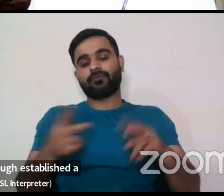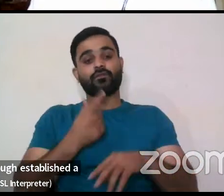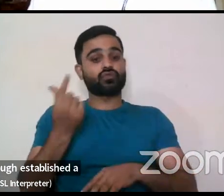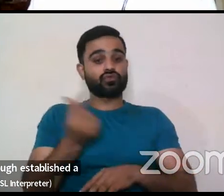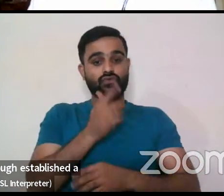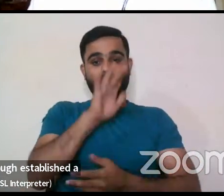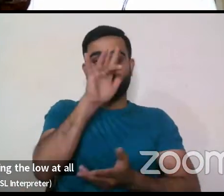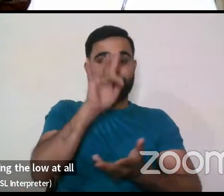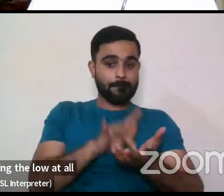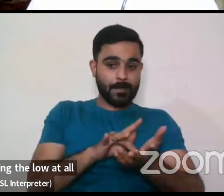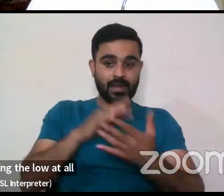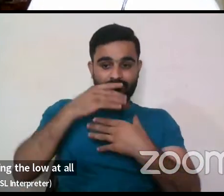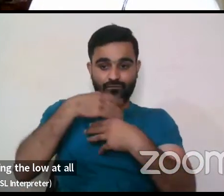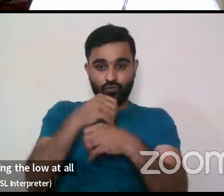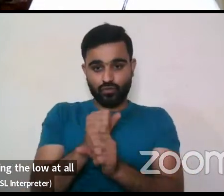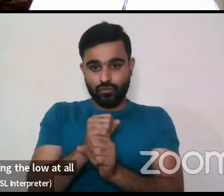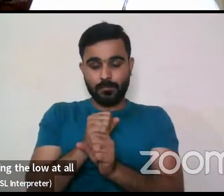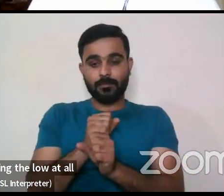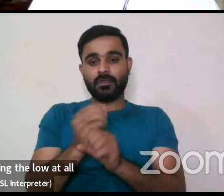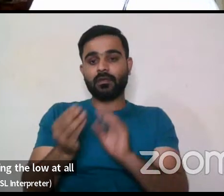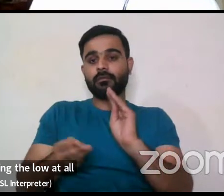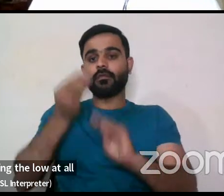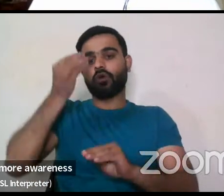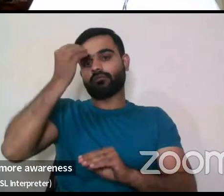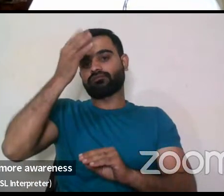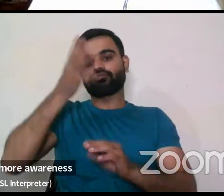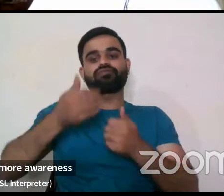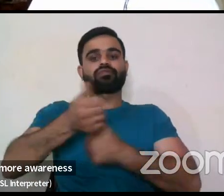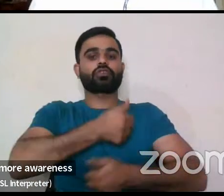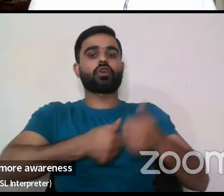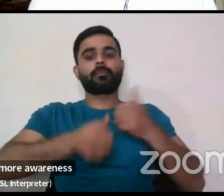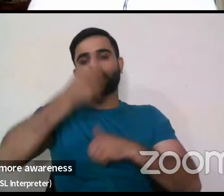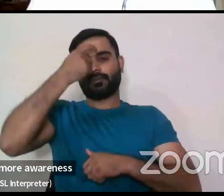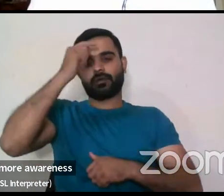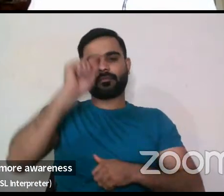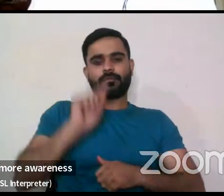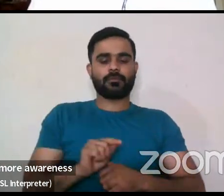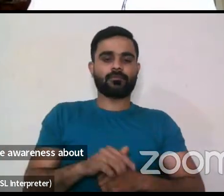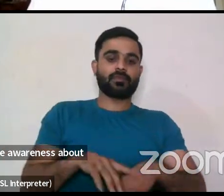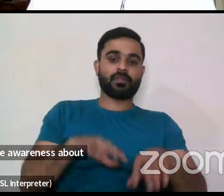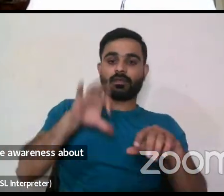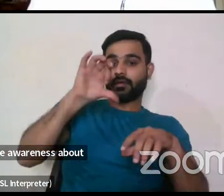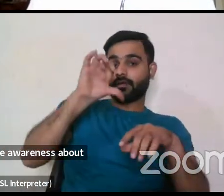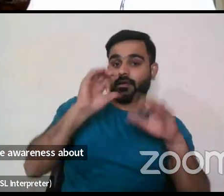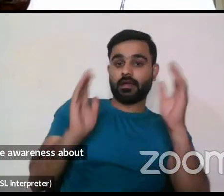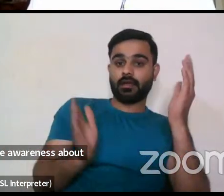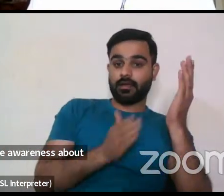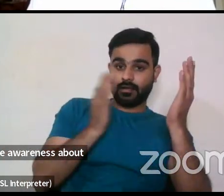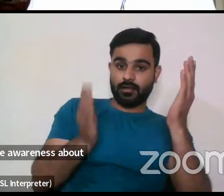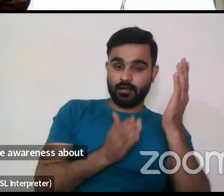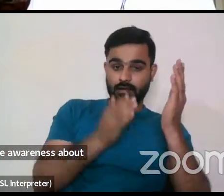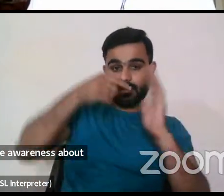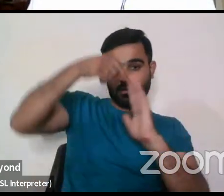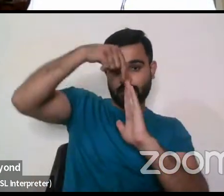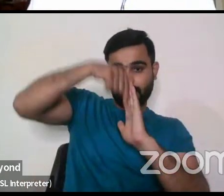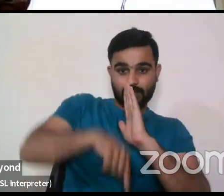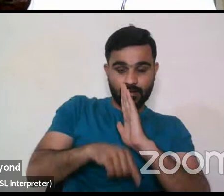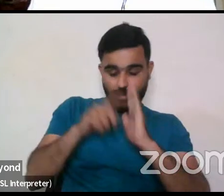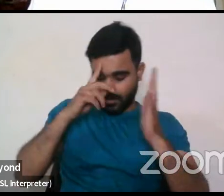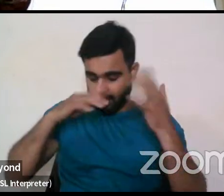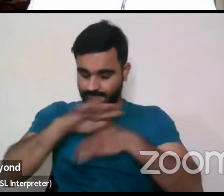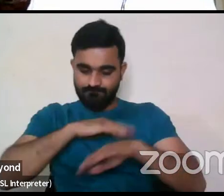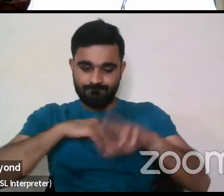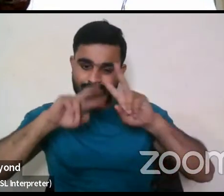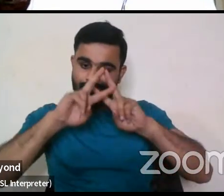its platform to create more awareness about competition issues. The 9th chapter goes beyond this analysis